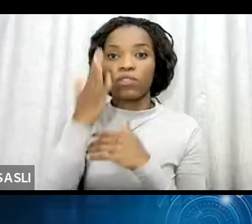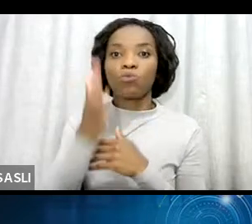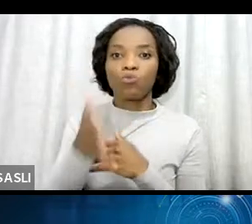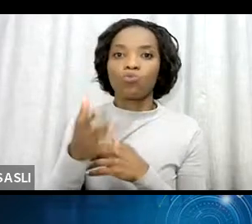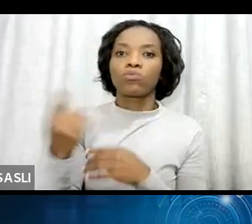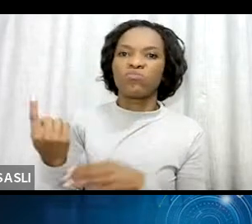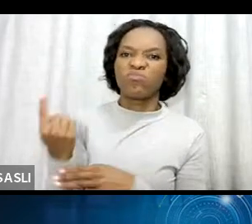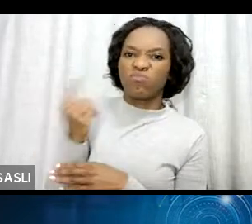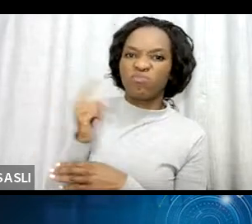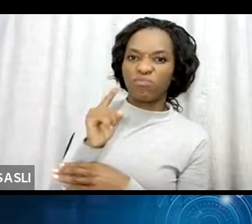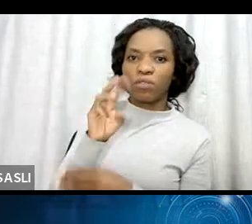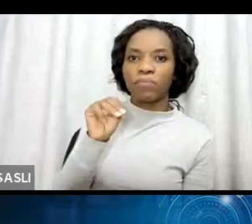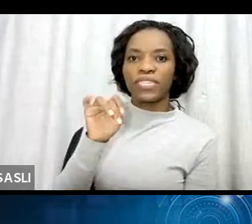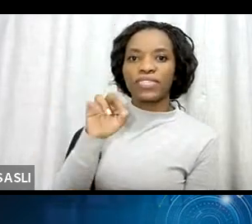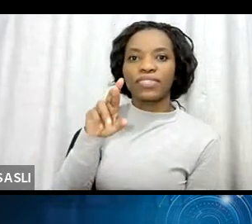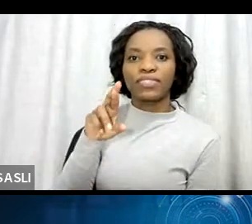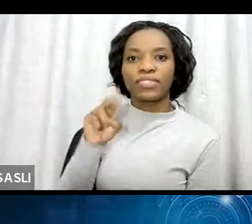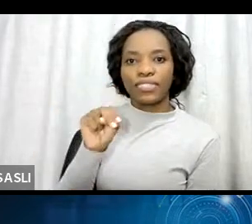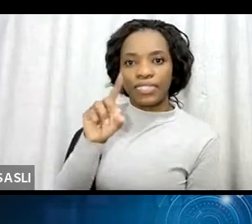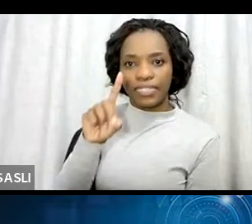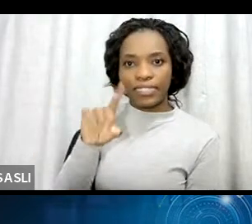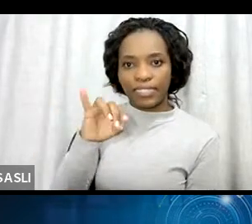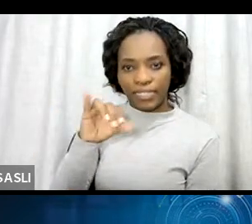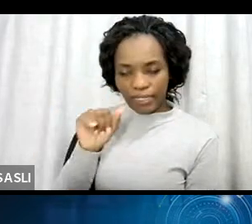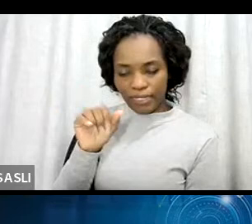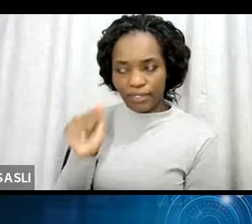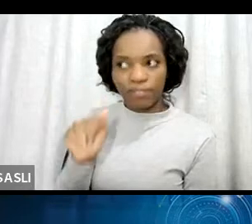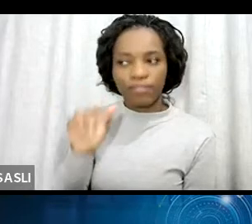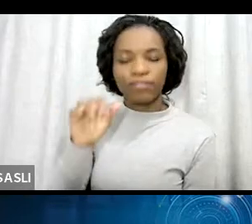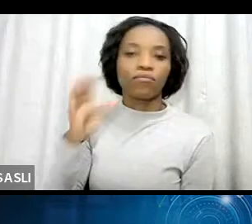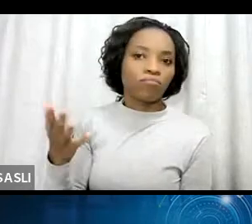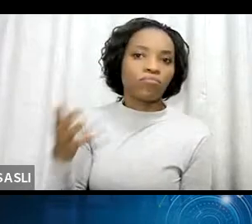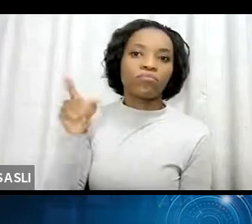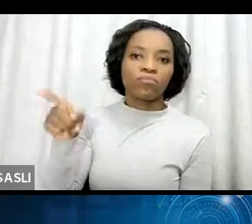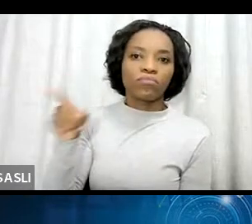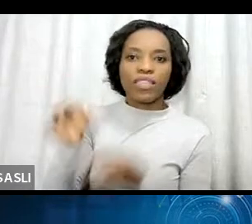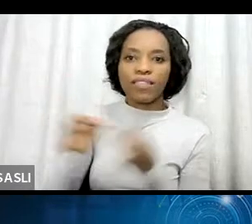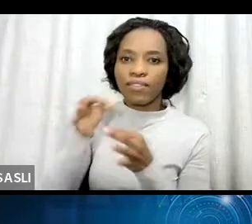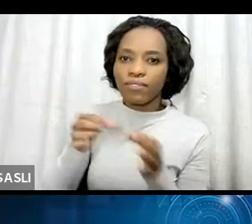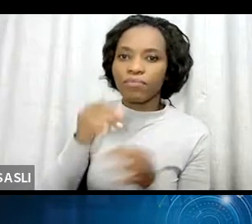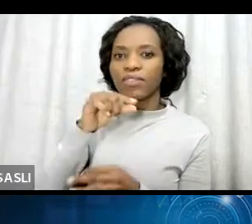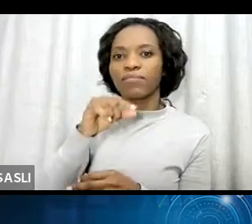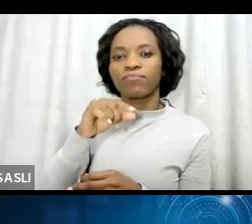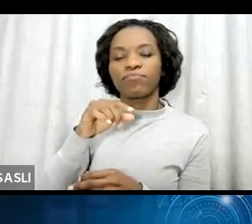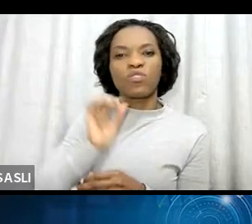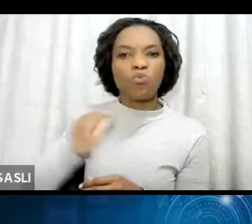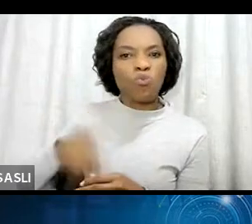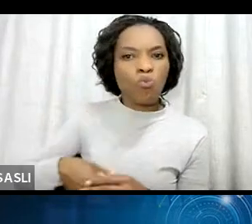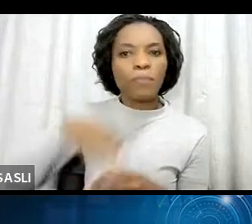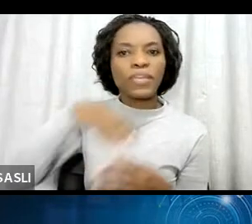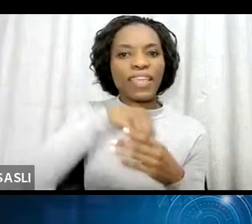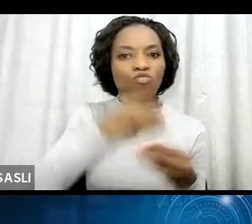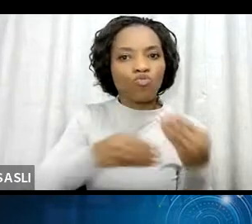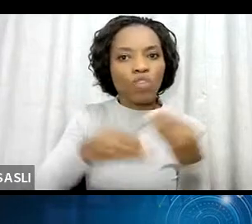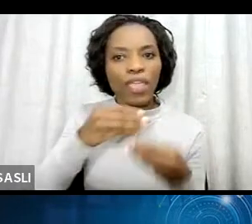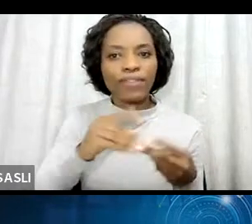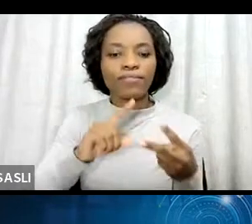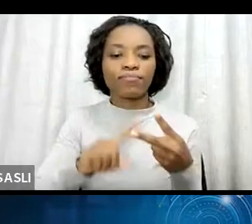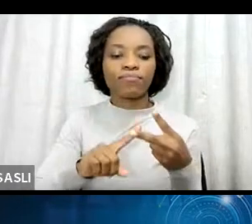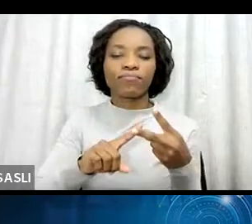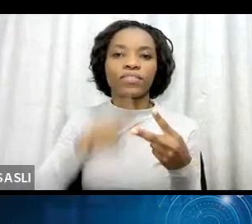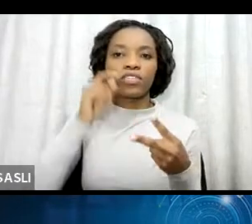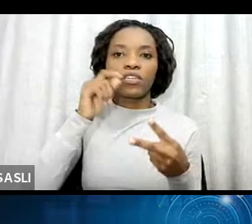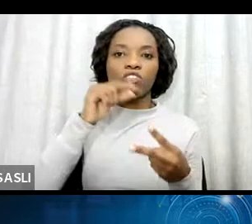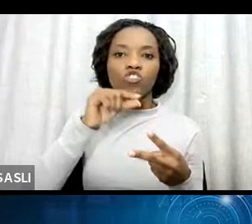about the work that we are doing with regards to women in trade, gender equality, as well as people with disability. However, the